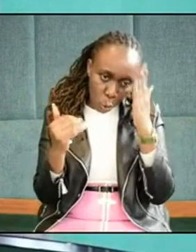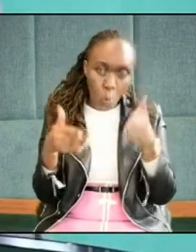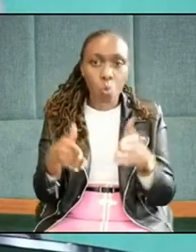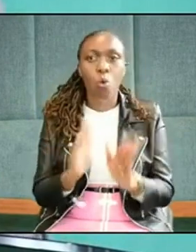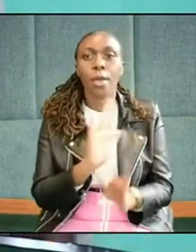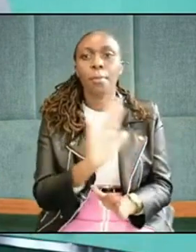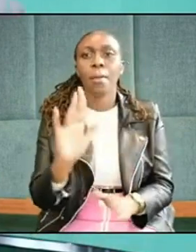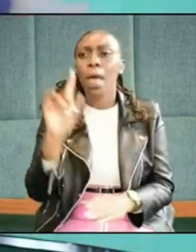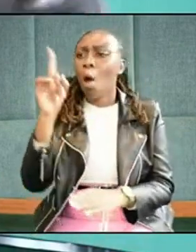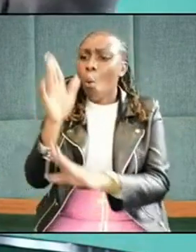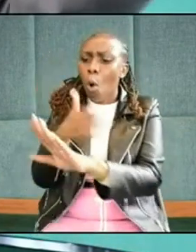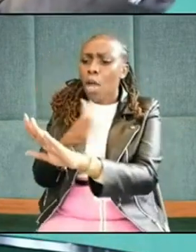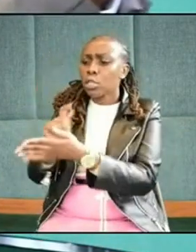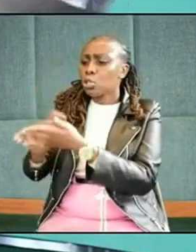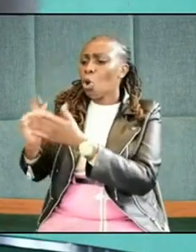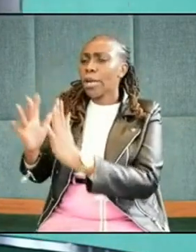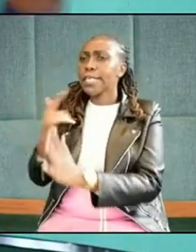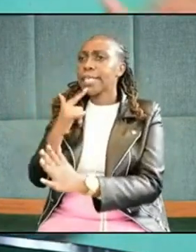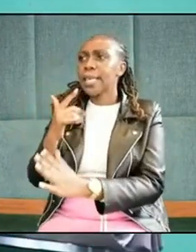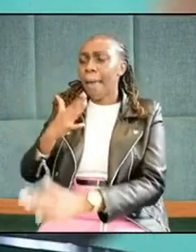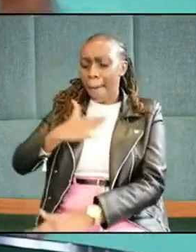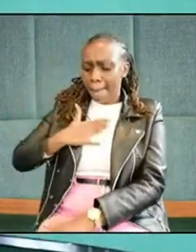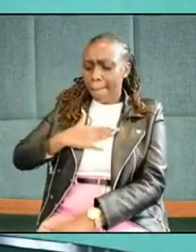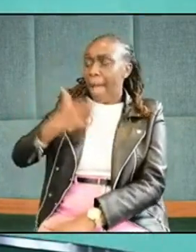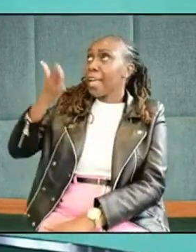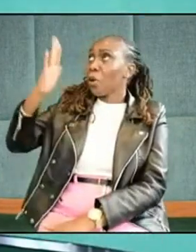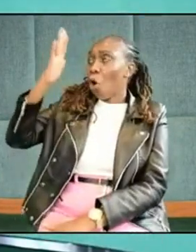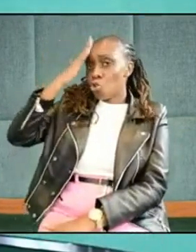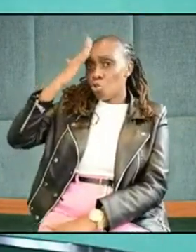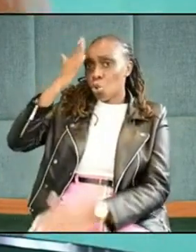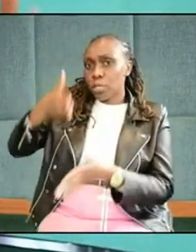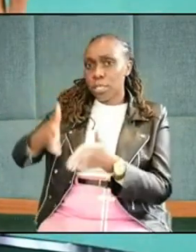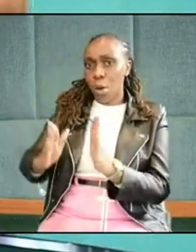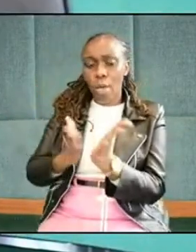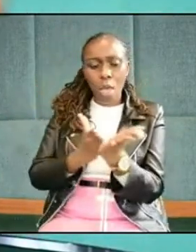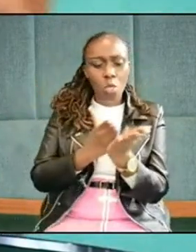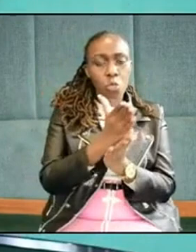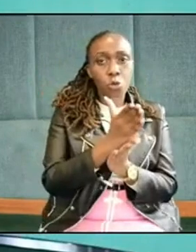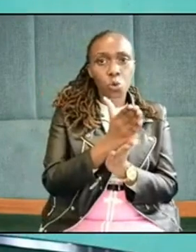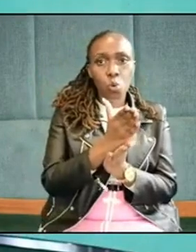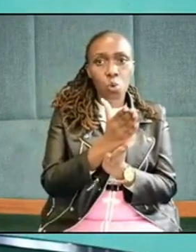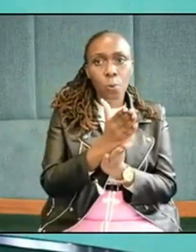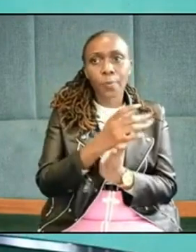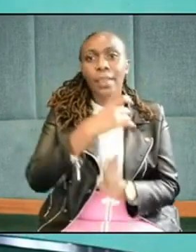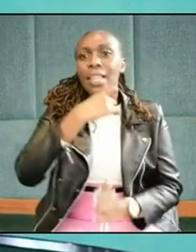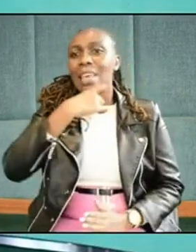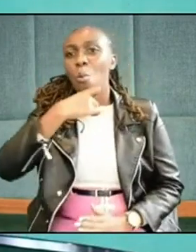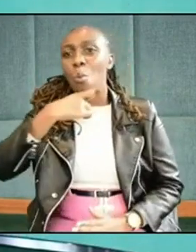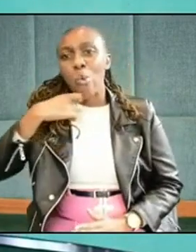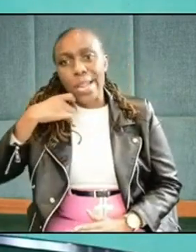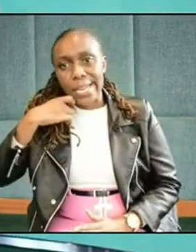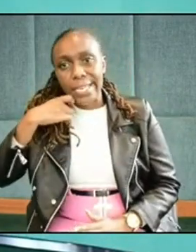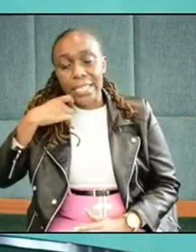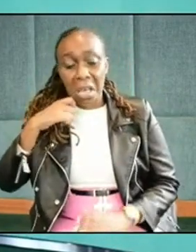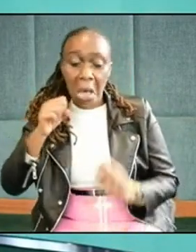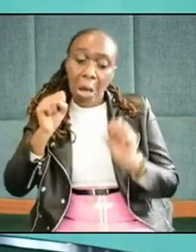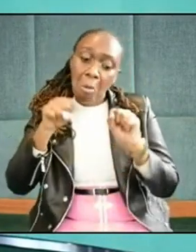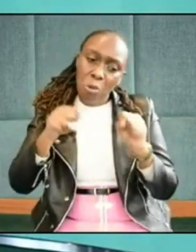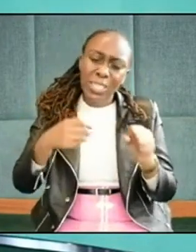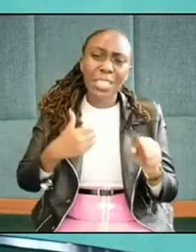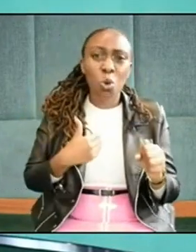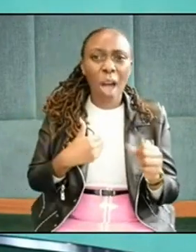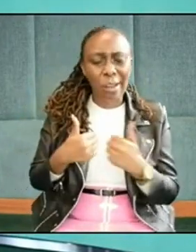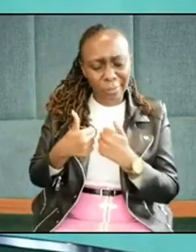One songwriter says, my God knows the way through the wilderness. You may be through